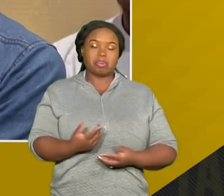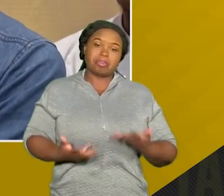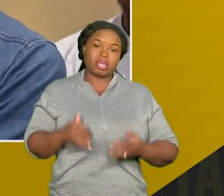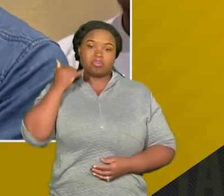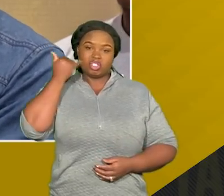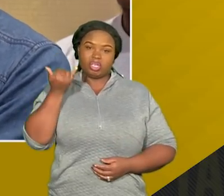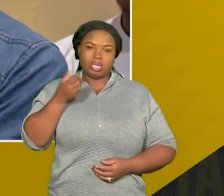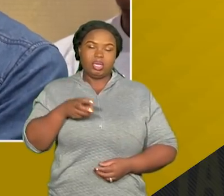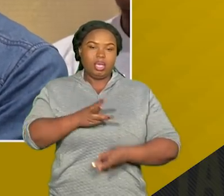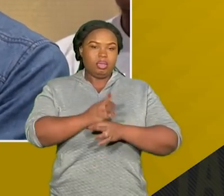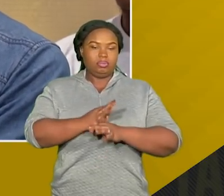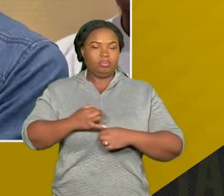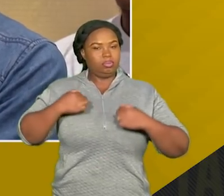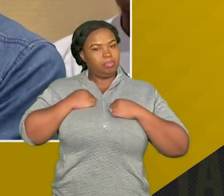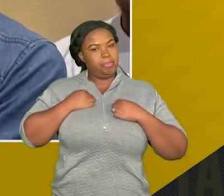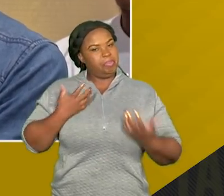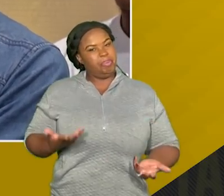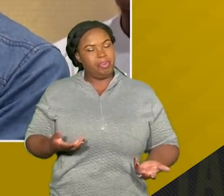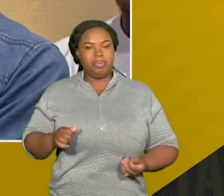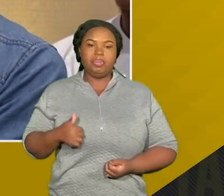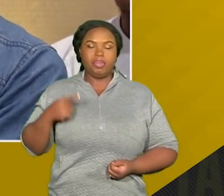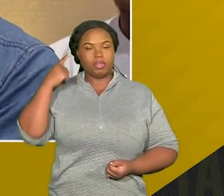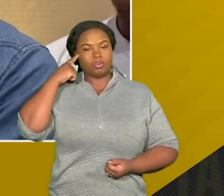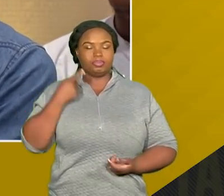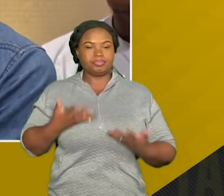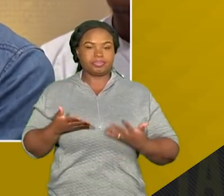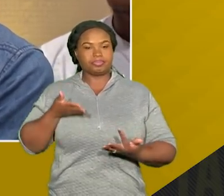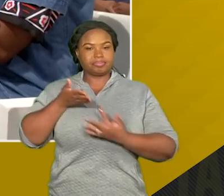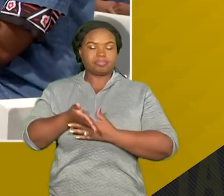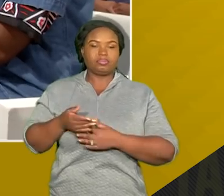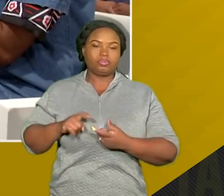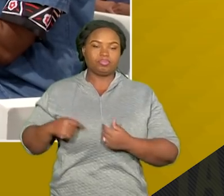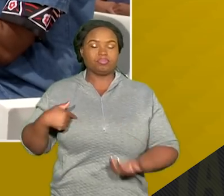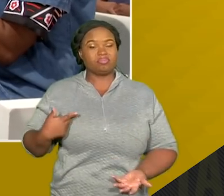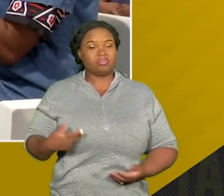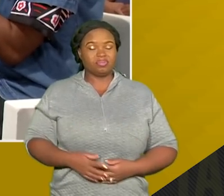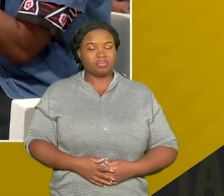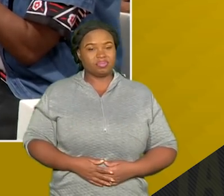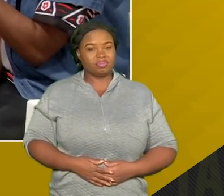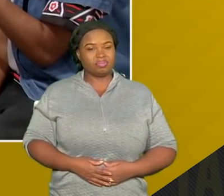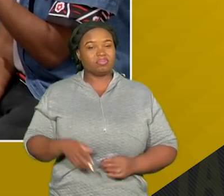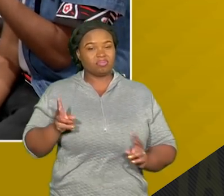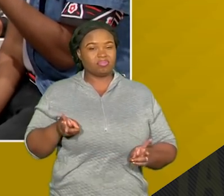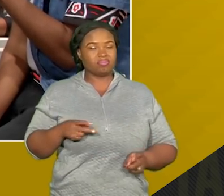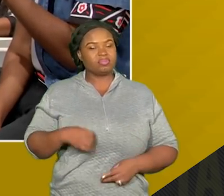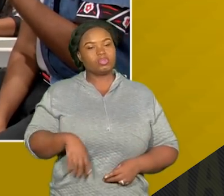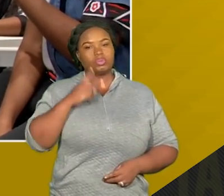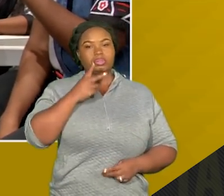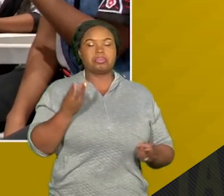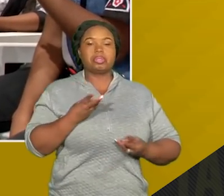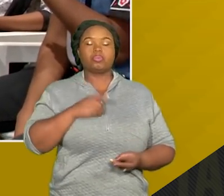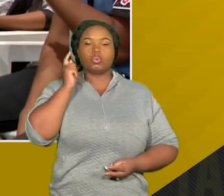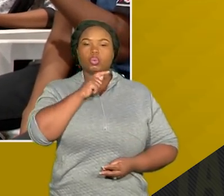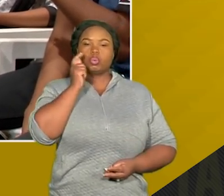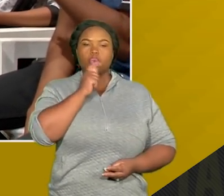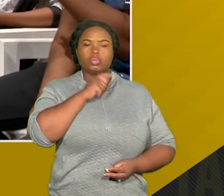mother or both my parents. So they thought, no, let me hurt them through my child. All right, and again, you know, often what we find, they're